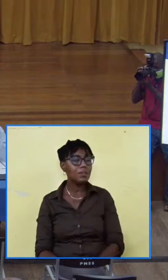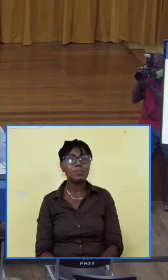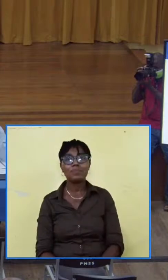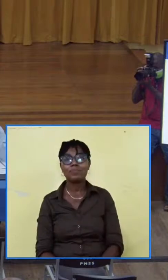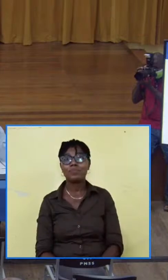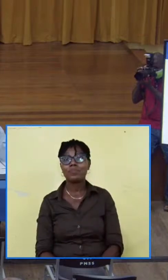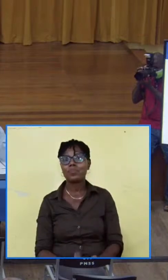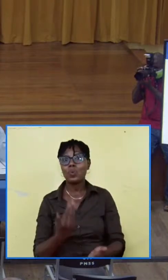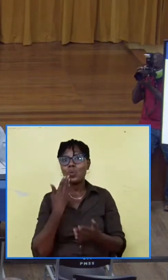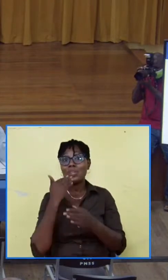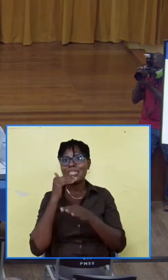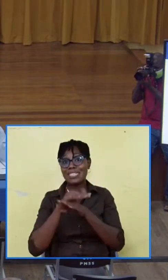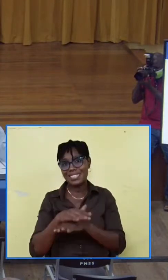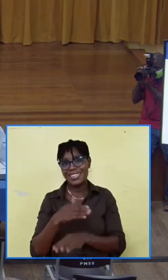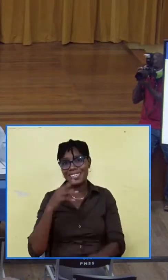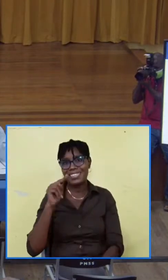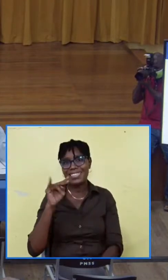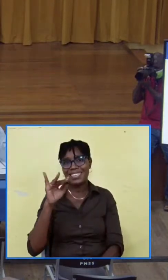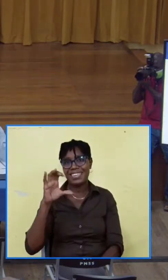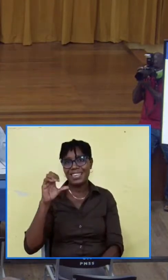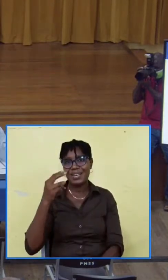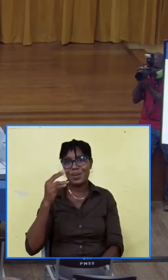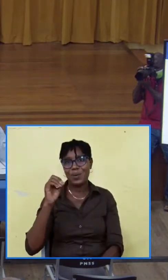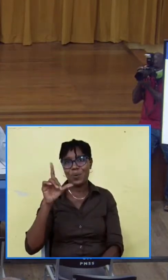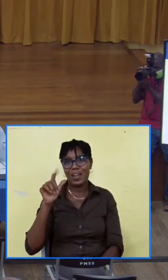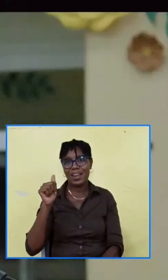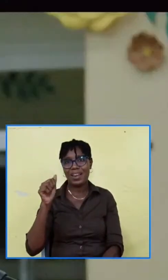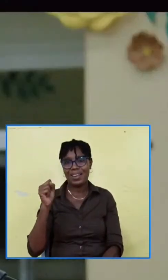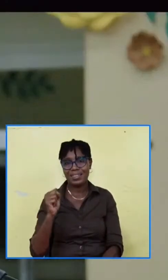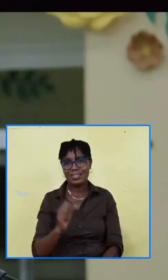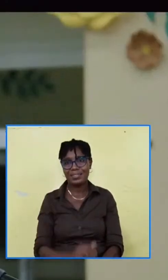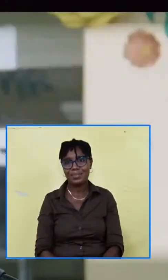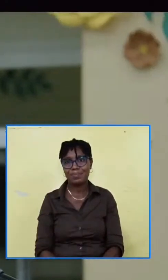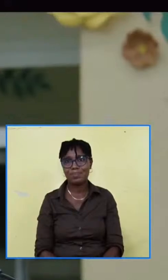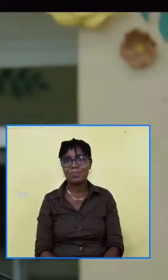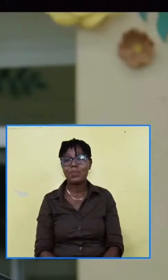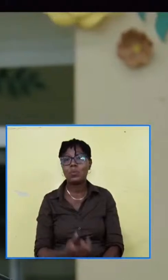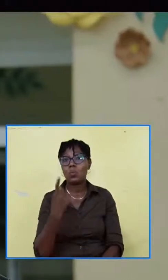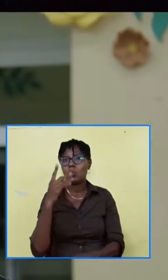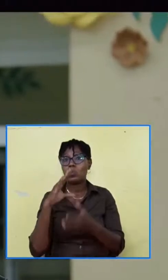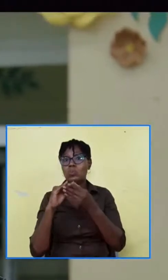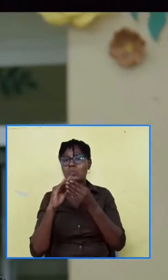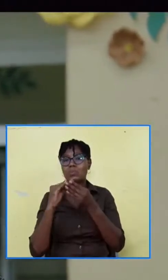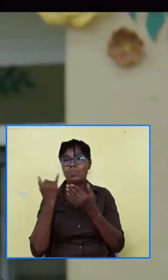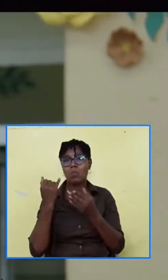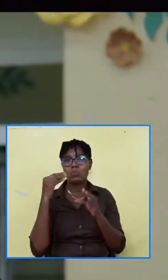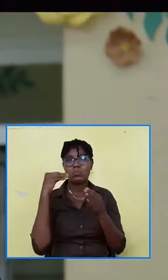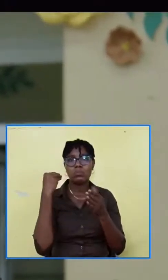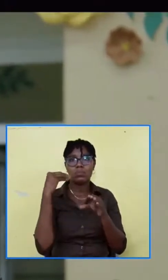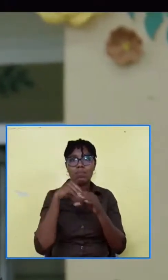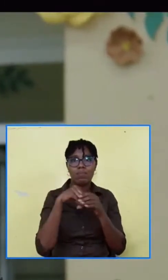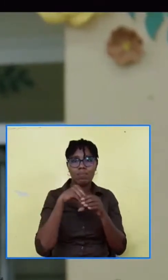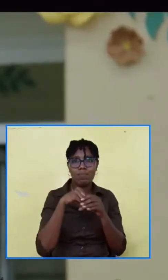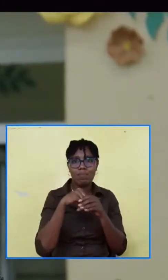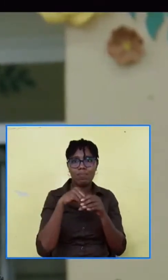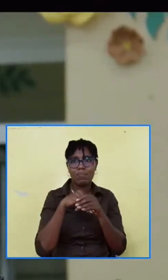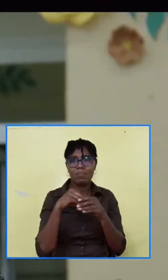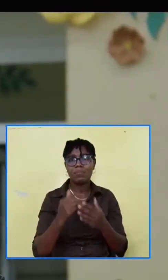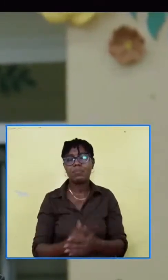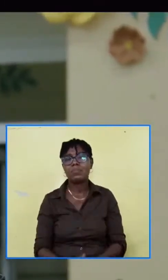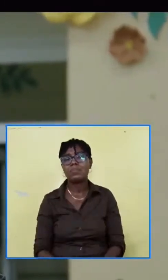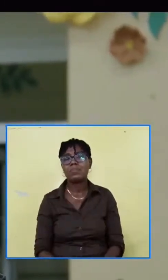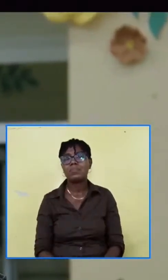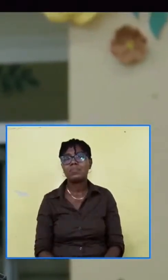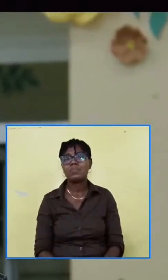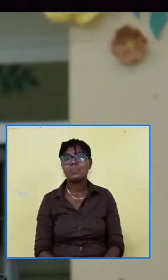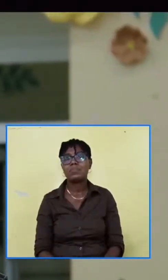Good evening again, Nicholas Hartman again. I'll make it brief and short. One aspect in regards to the investment where we may differ. When I'm